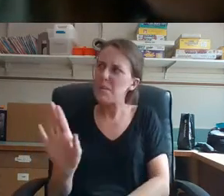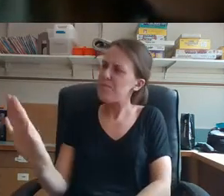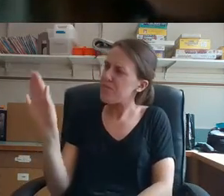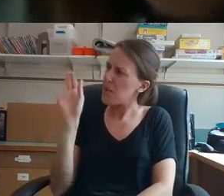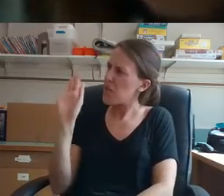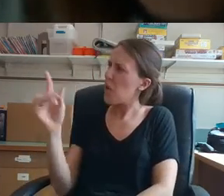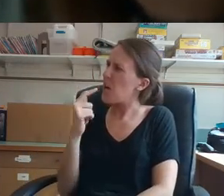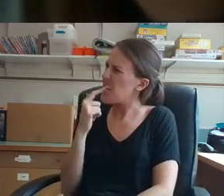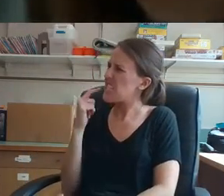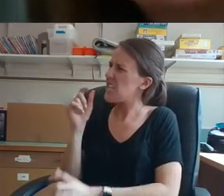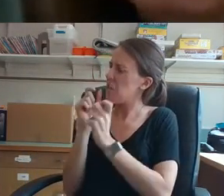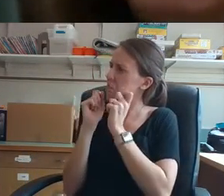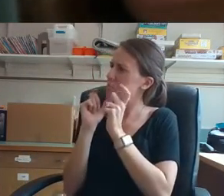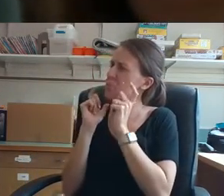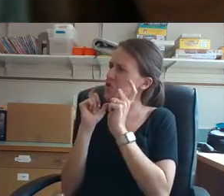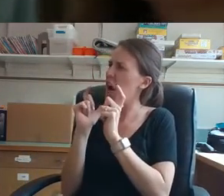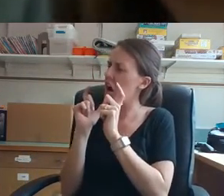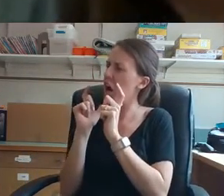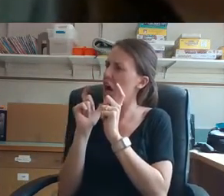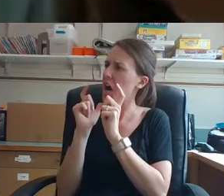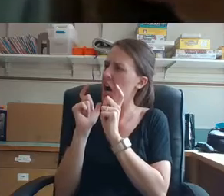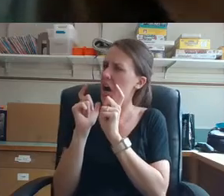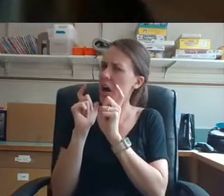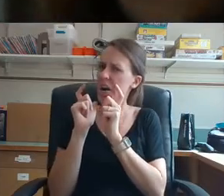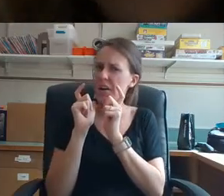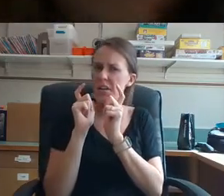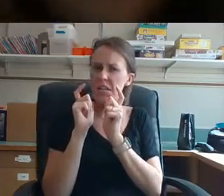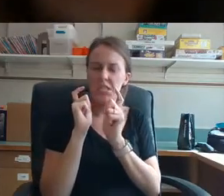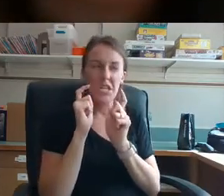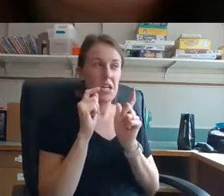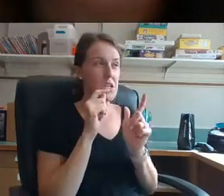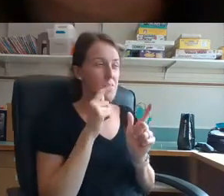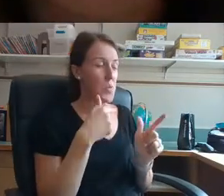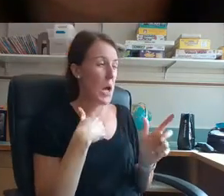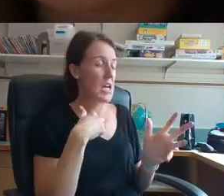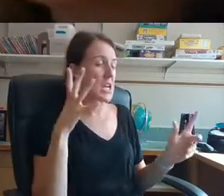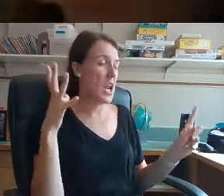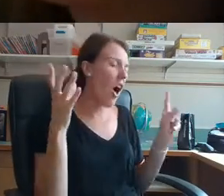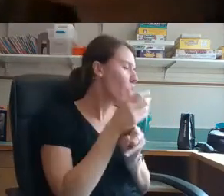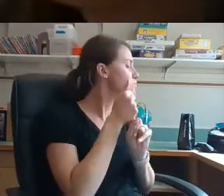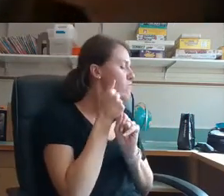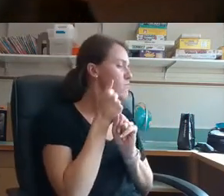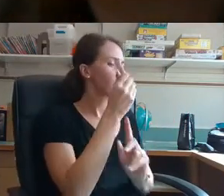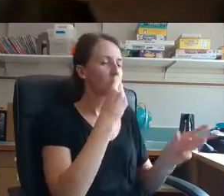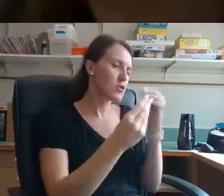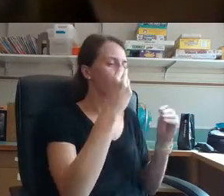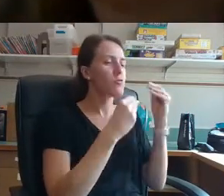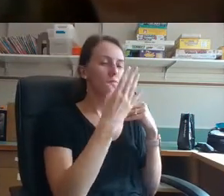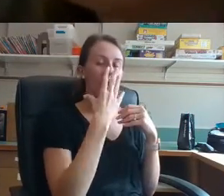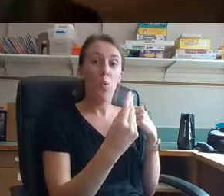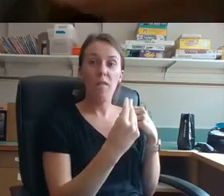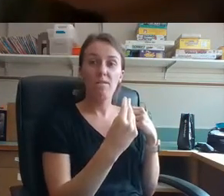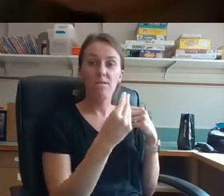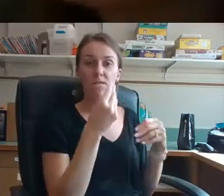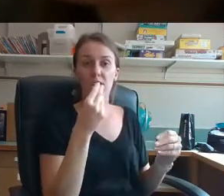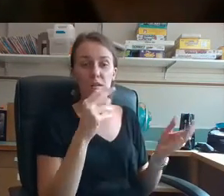grandmother, what big teeth you have! The better to eat you with, roared the